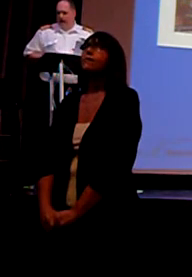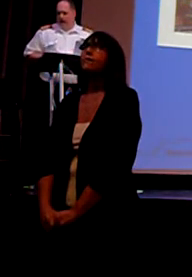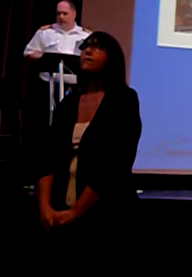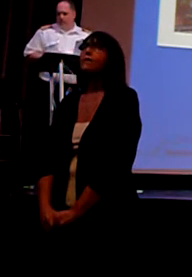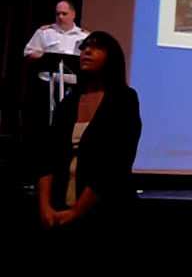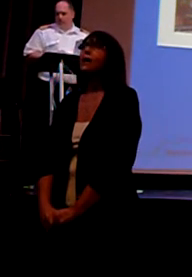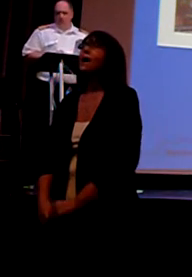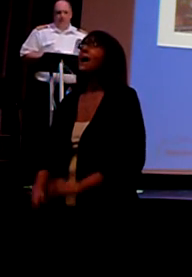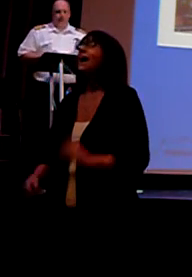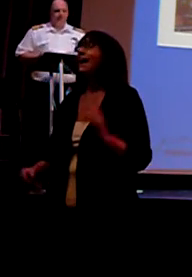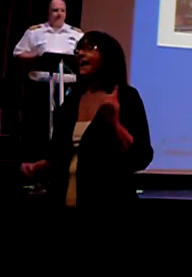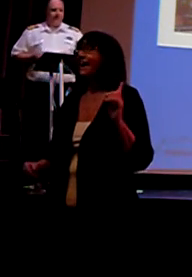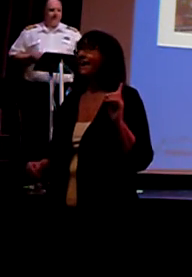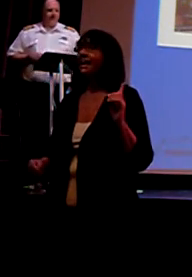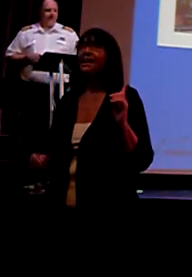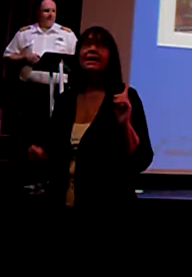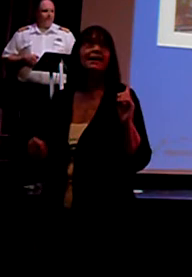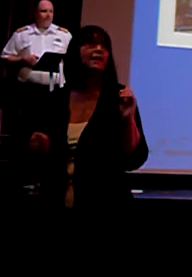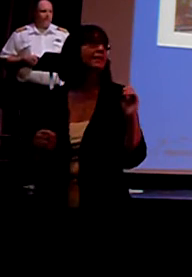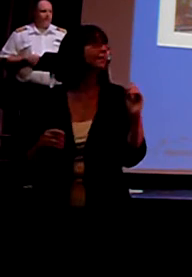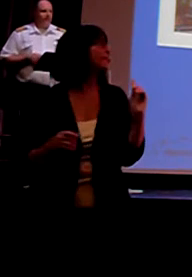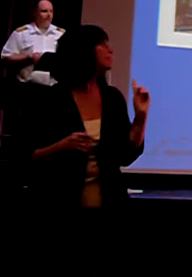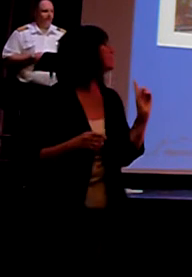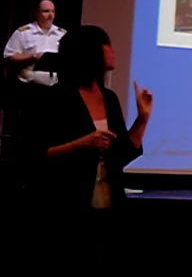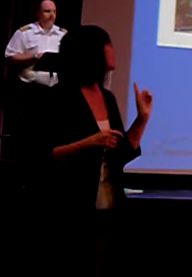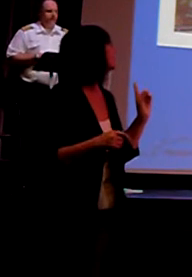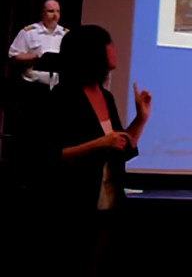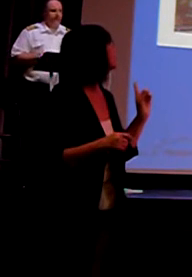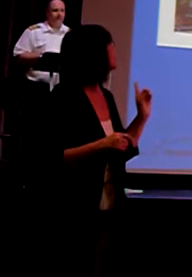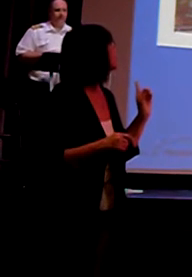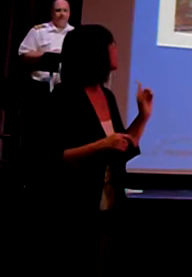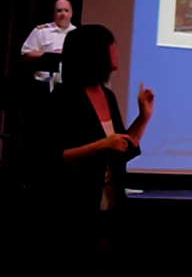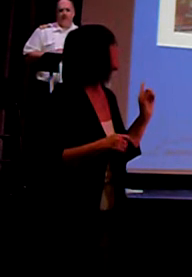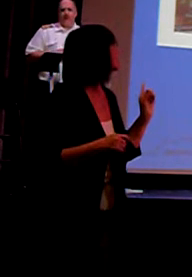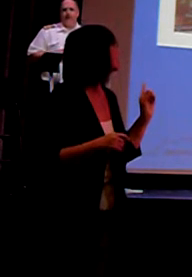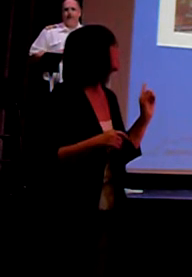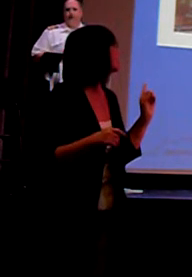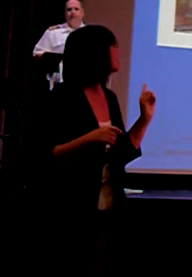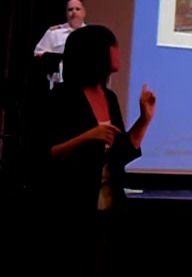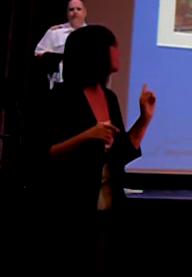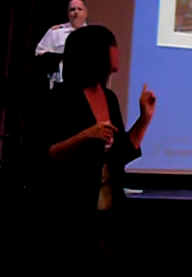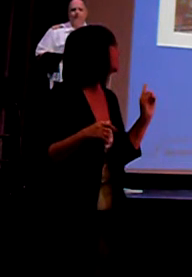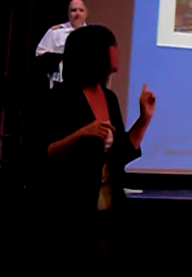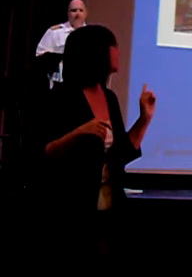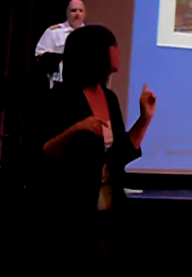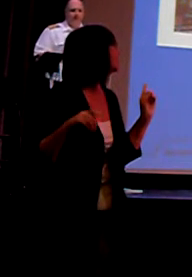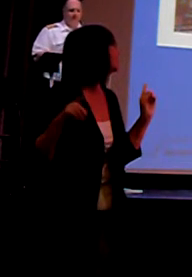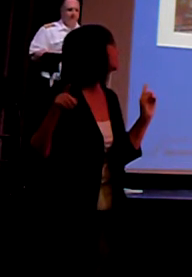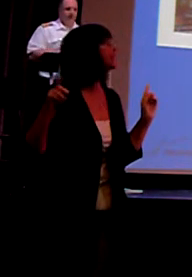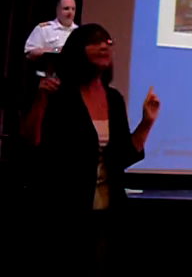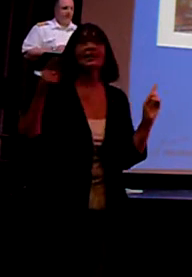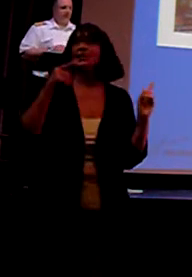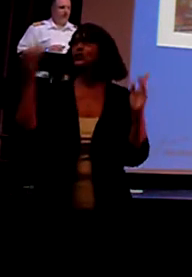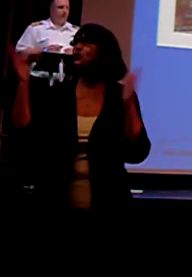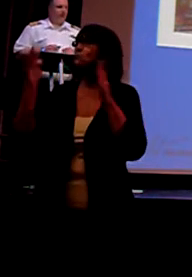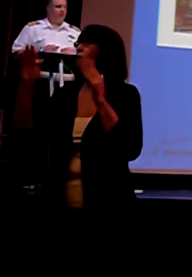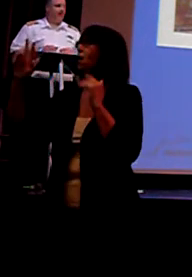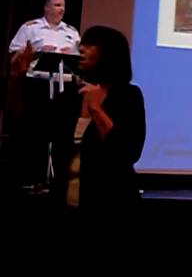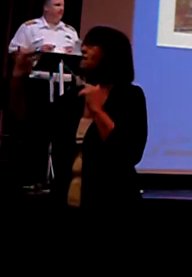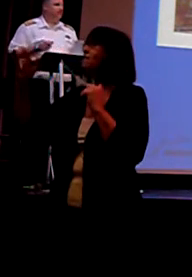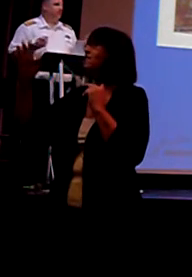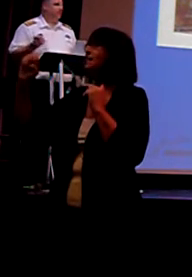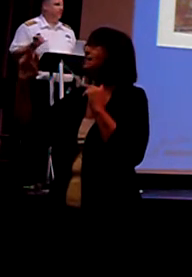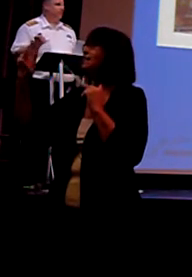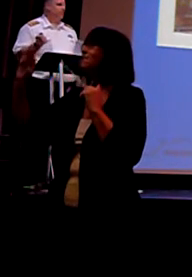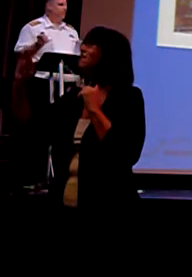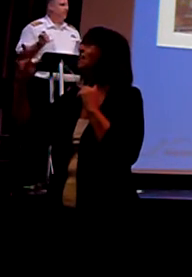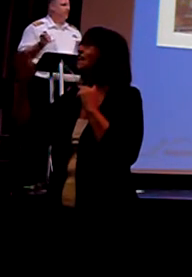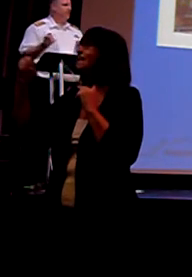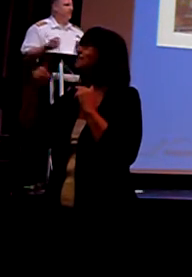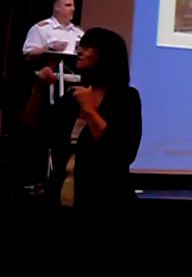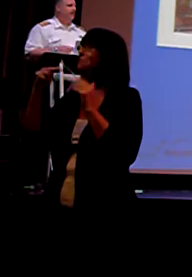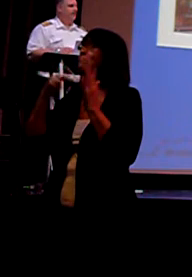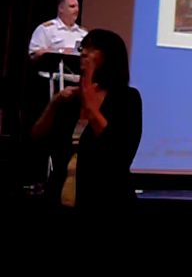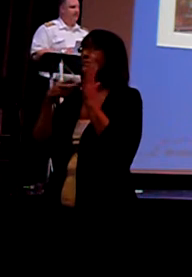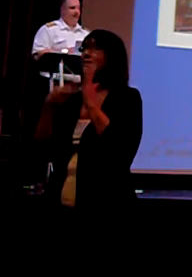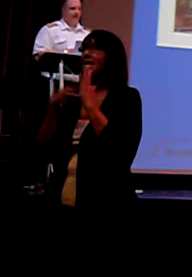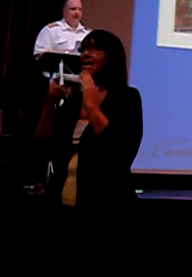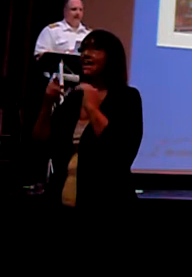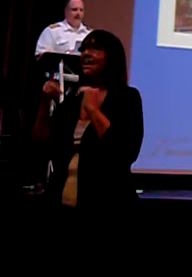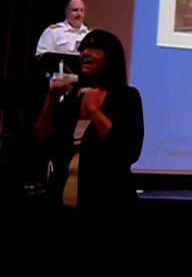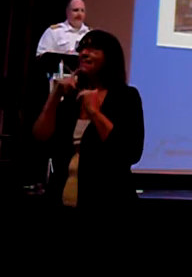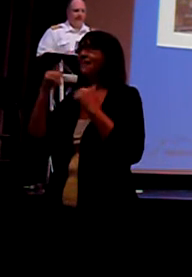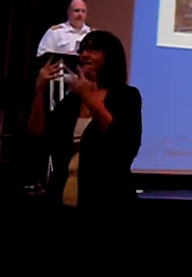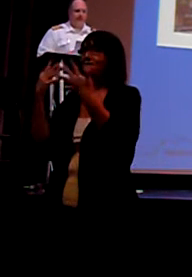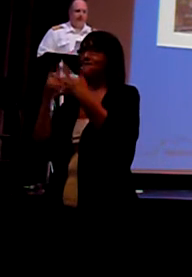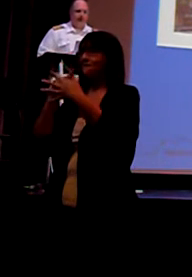And here, of course, is a picture of one of the villages in Cinque Terre, so of course means the